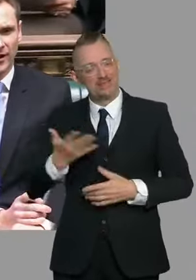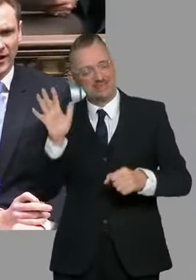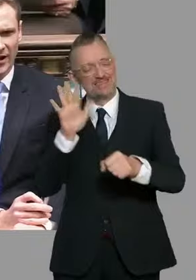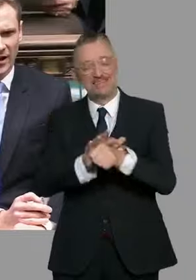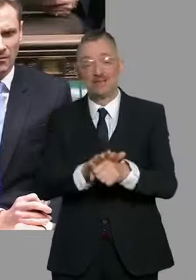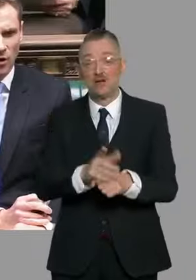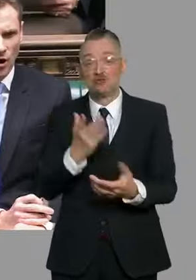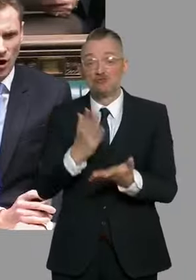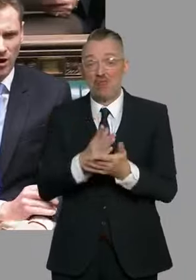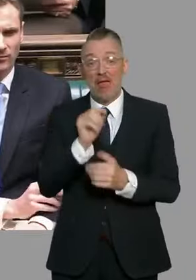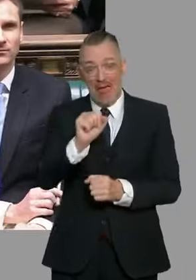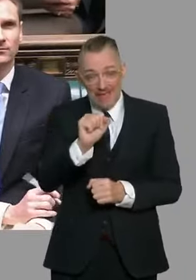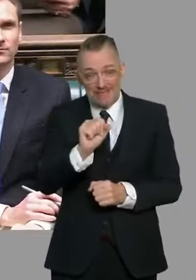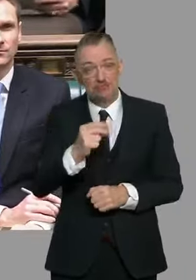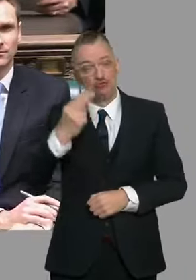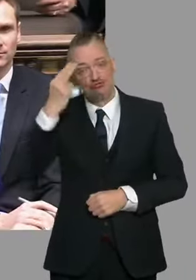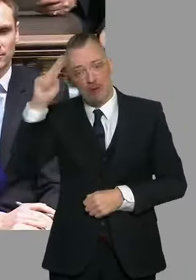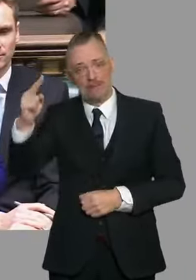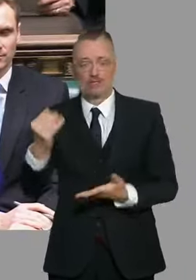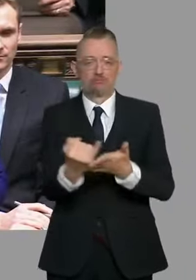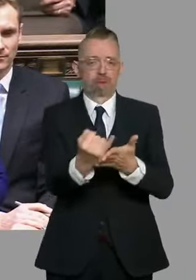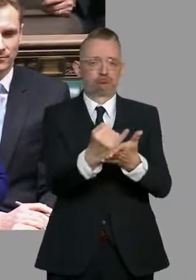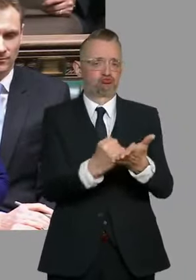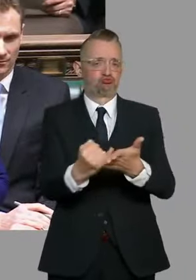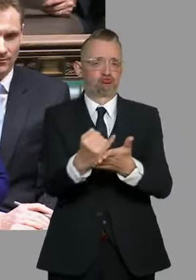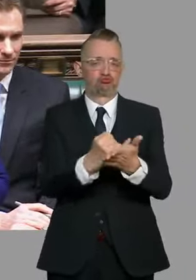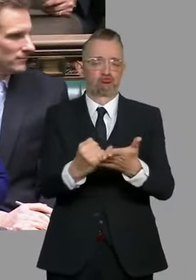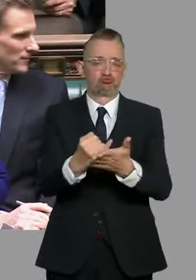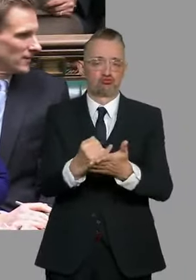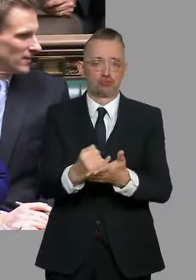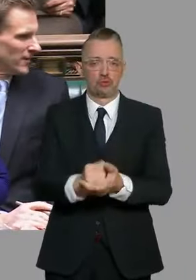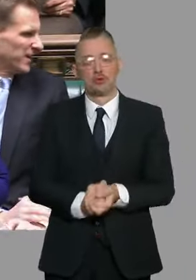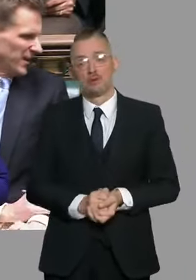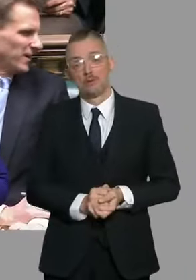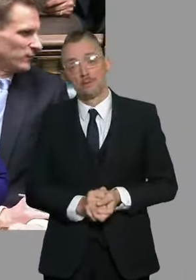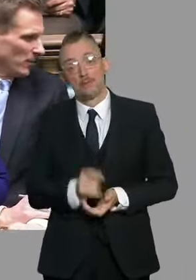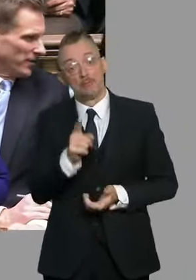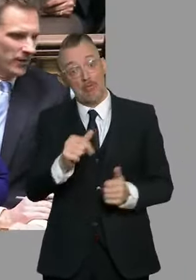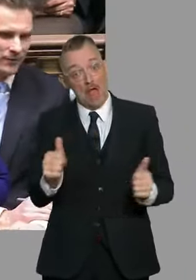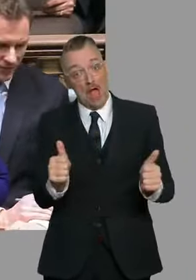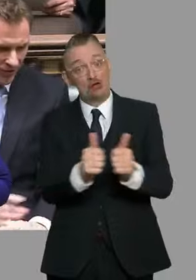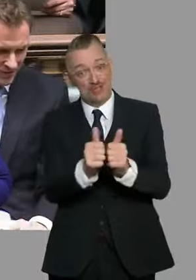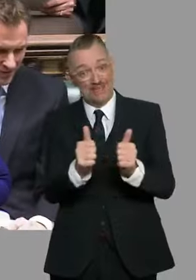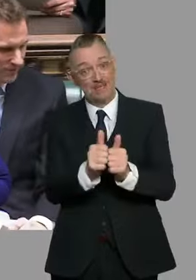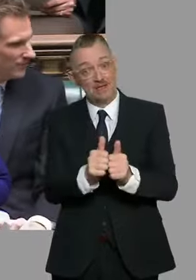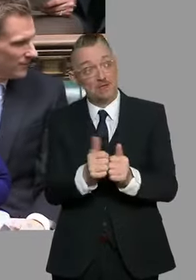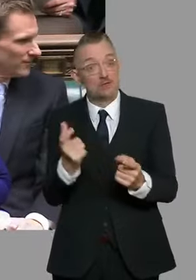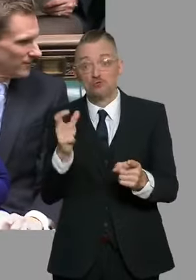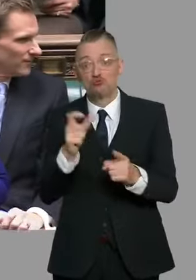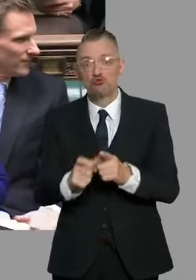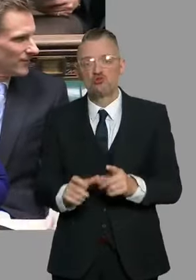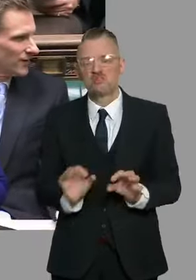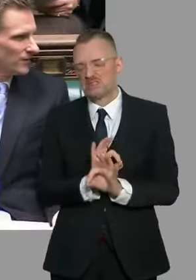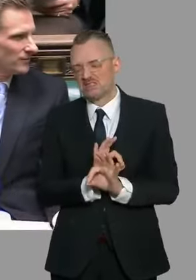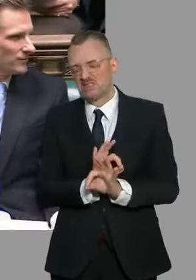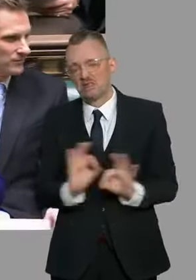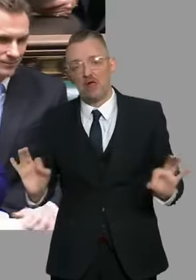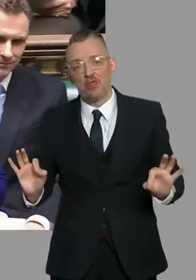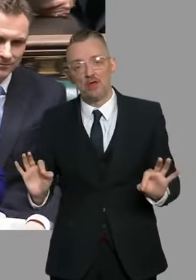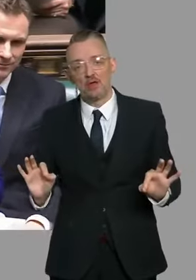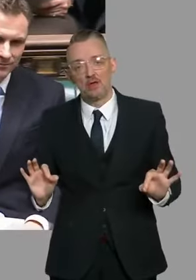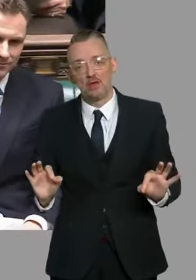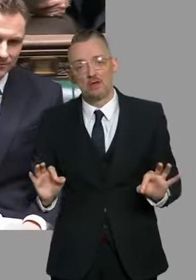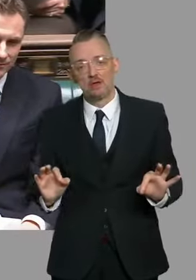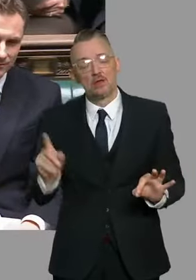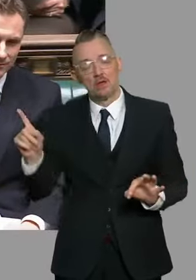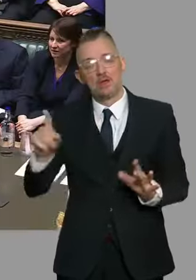been agreeing is not going to do anything. The cost of the Iraq agreement is £500,000. That wouldn't even buy a house